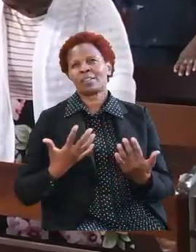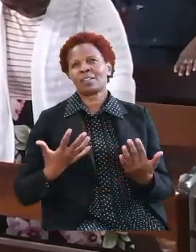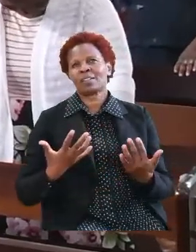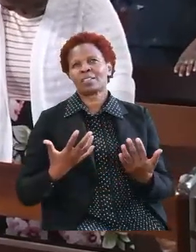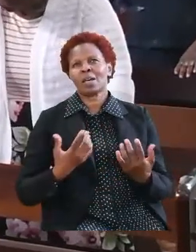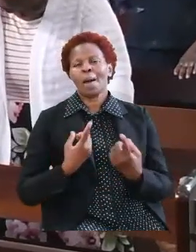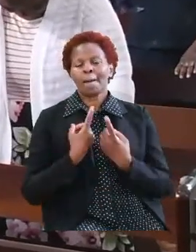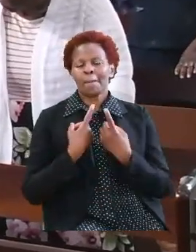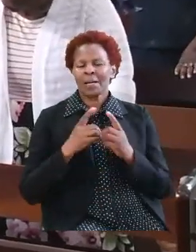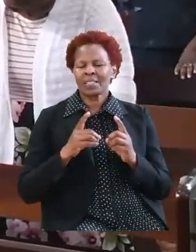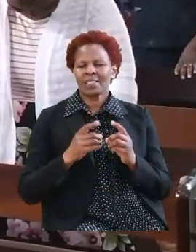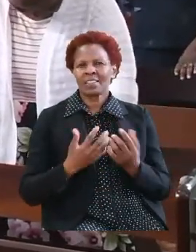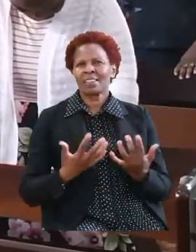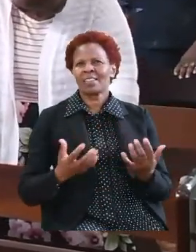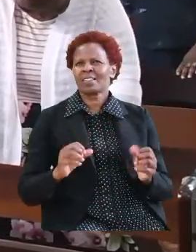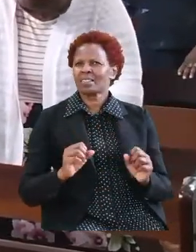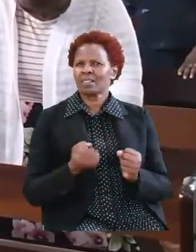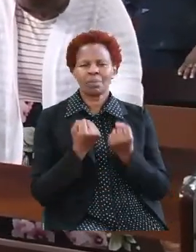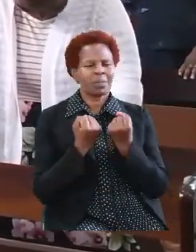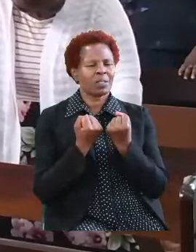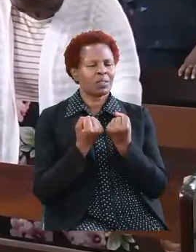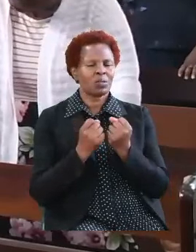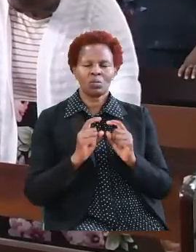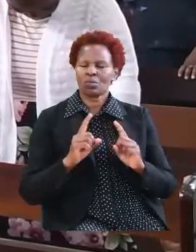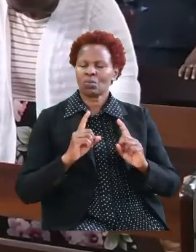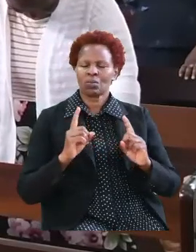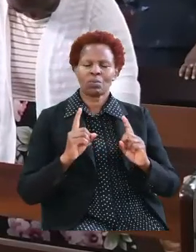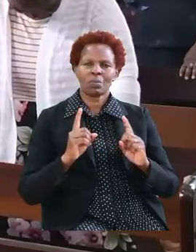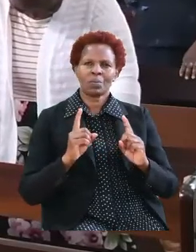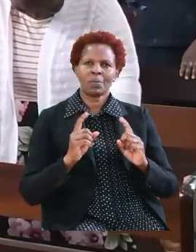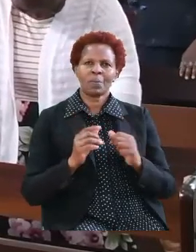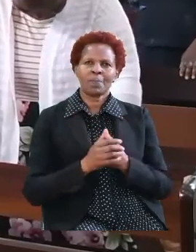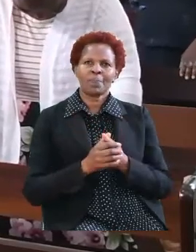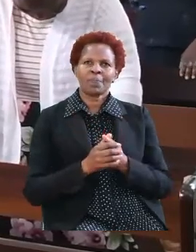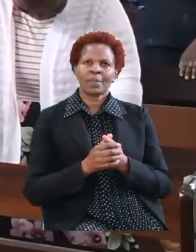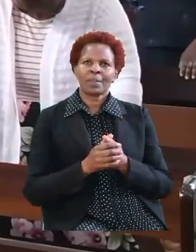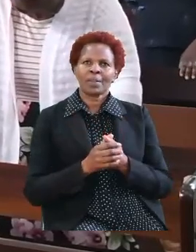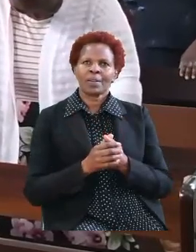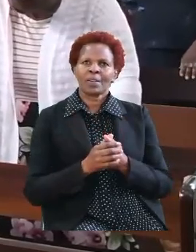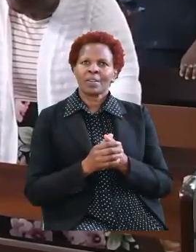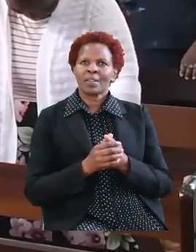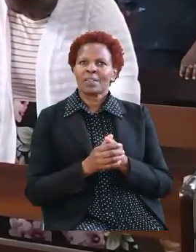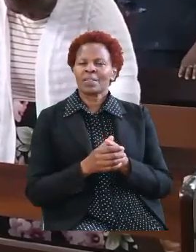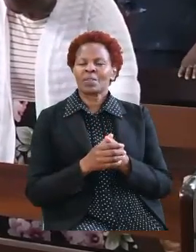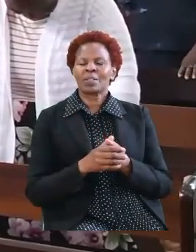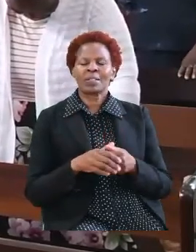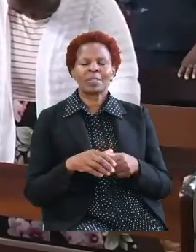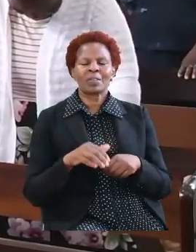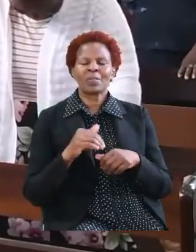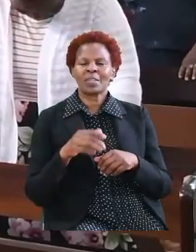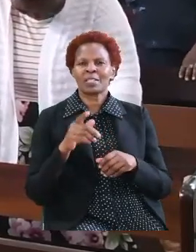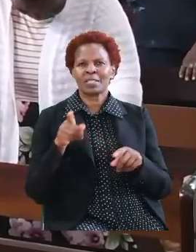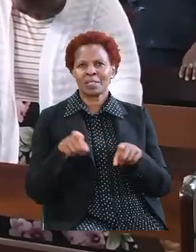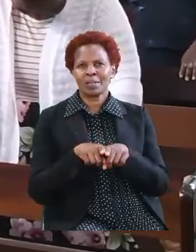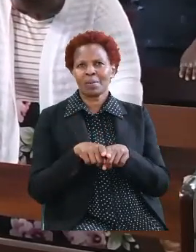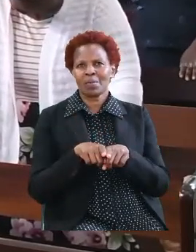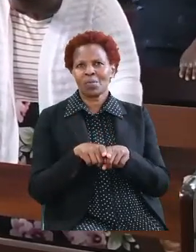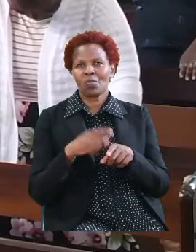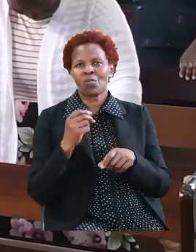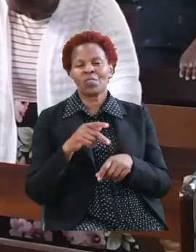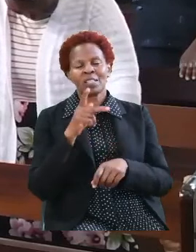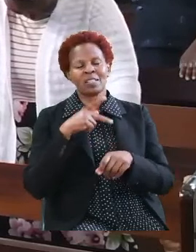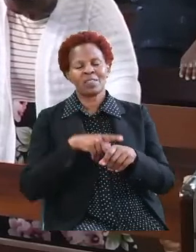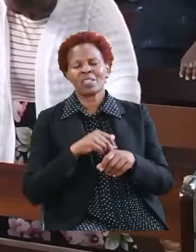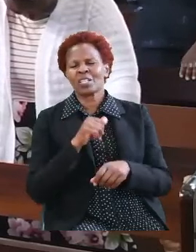but things are not happening as we may expect. Just like the times of Haggai, they